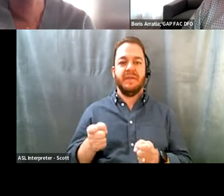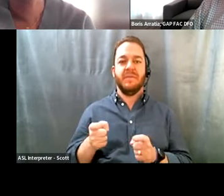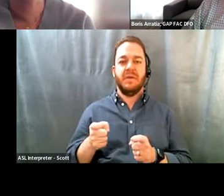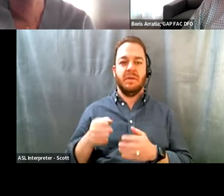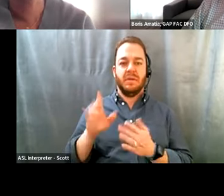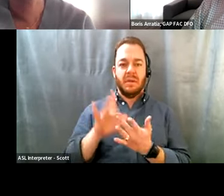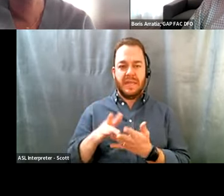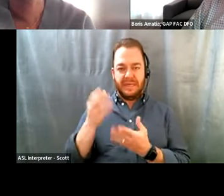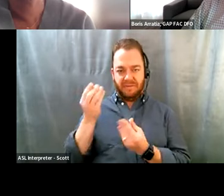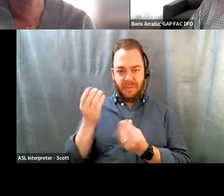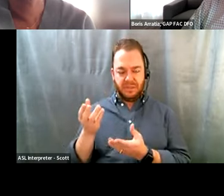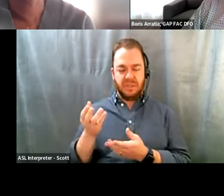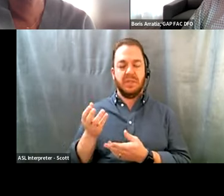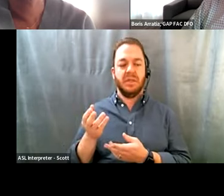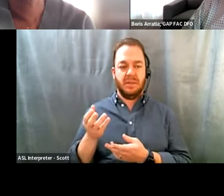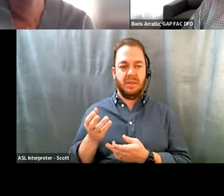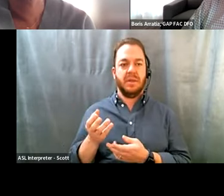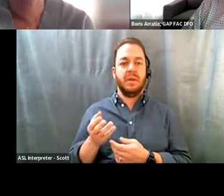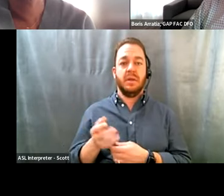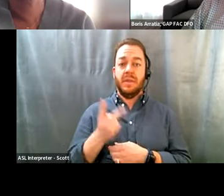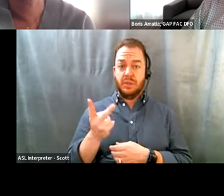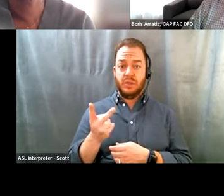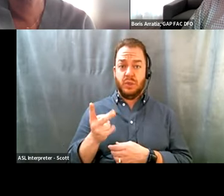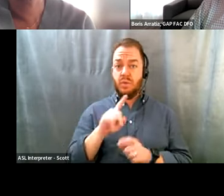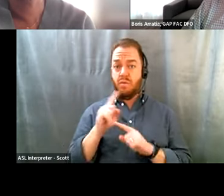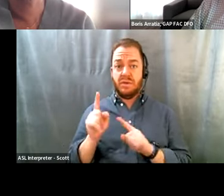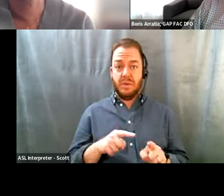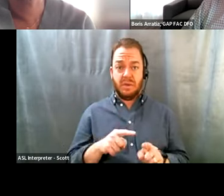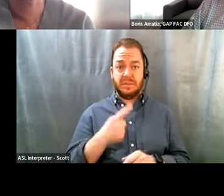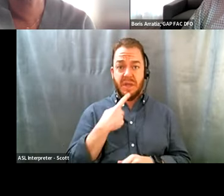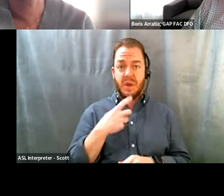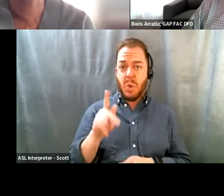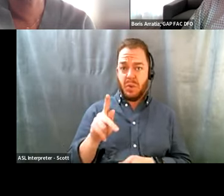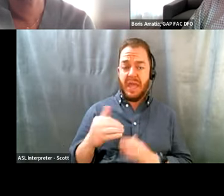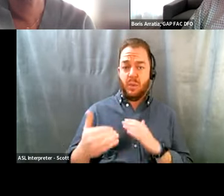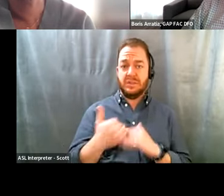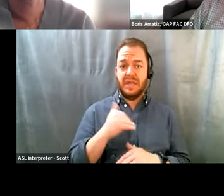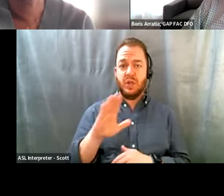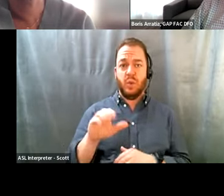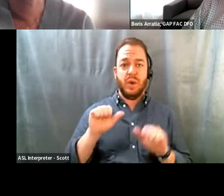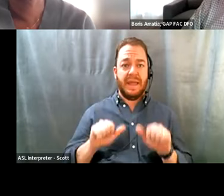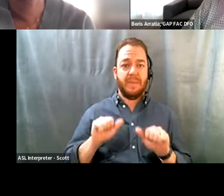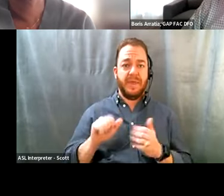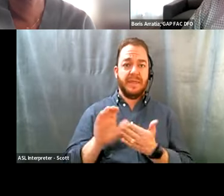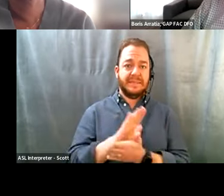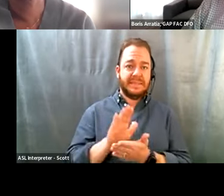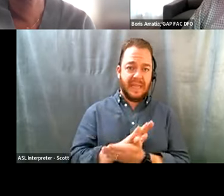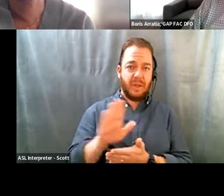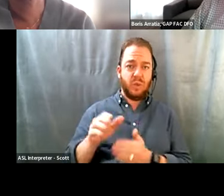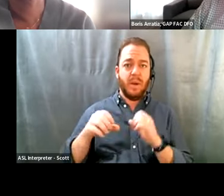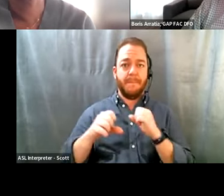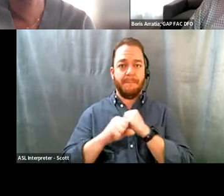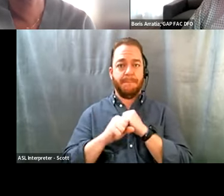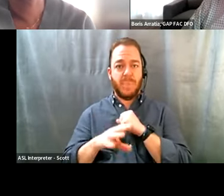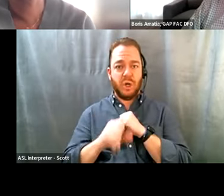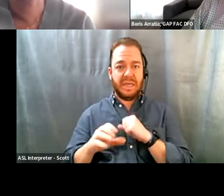contact information. And the two that replied, you know, said, okay, well, send us over your capability statement, your marketing